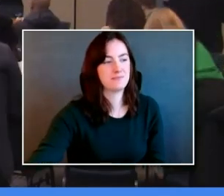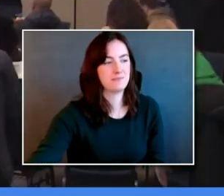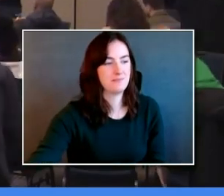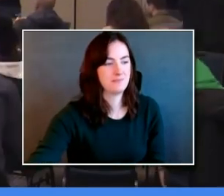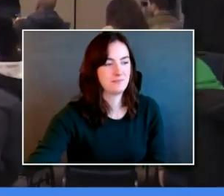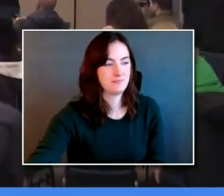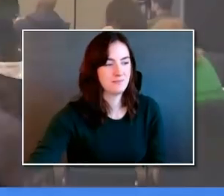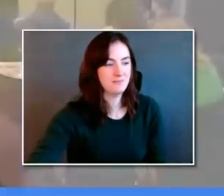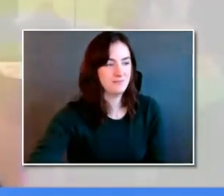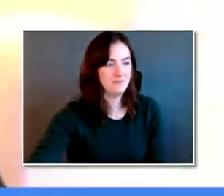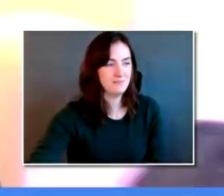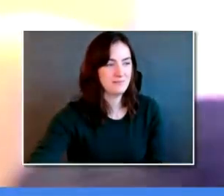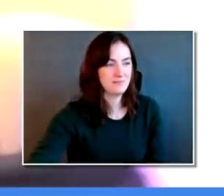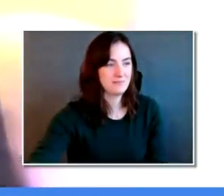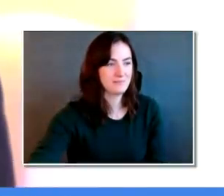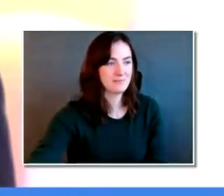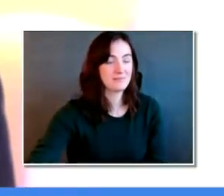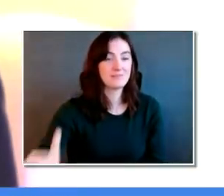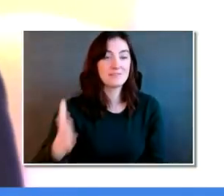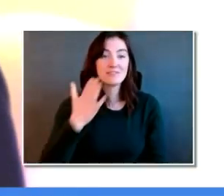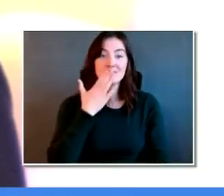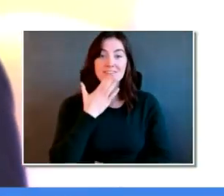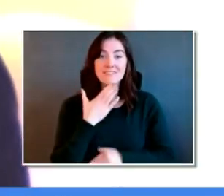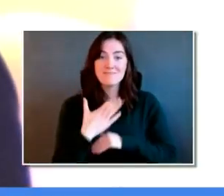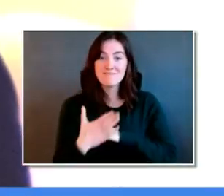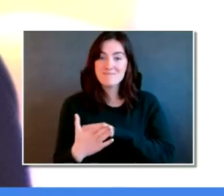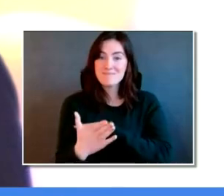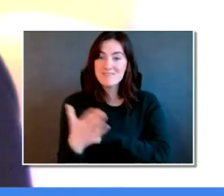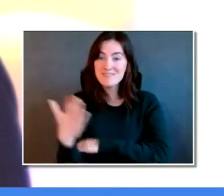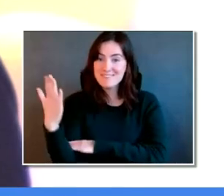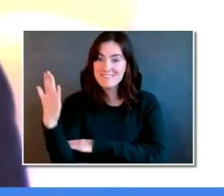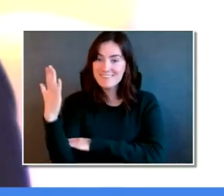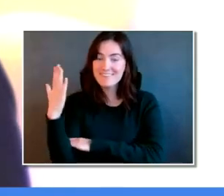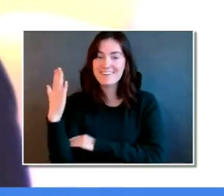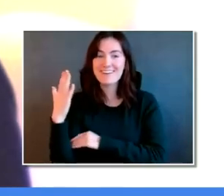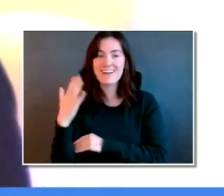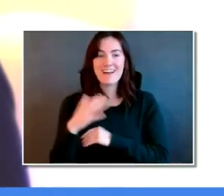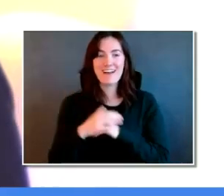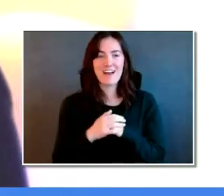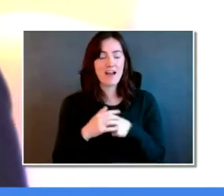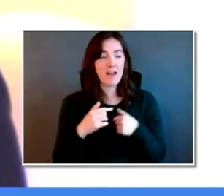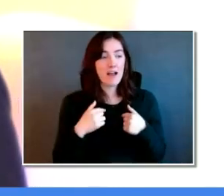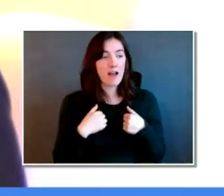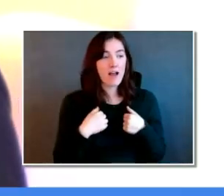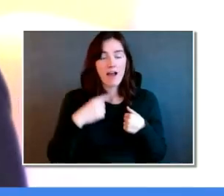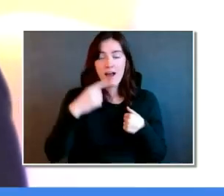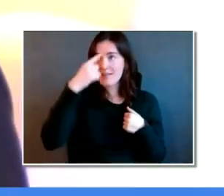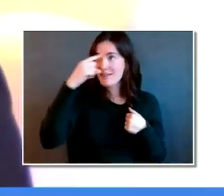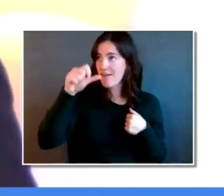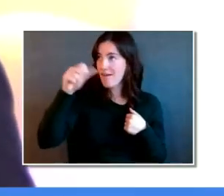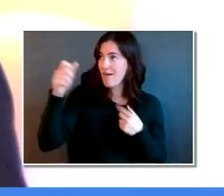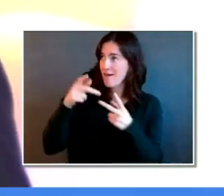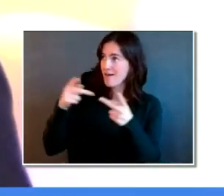Good morning. I can't think of a place I would rather be than today.